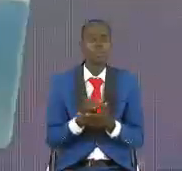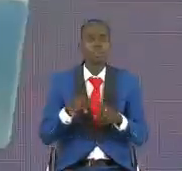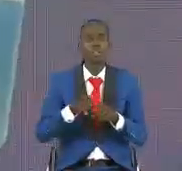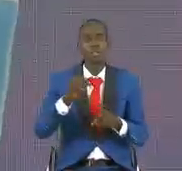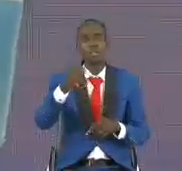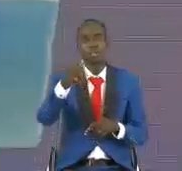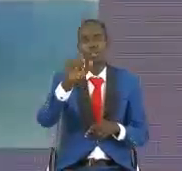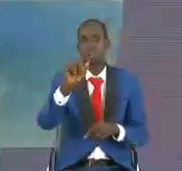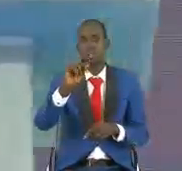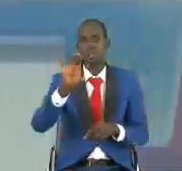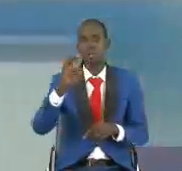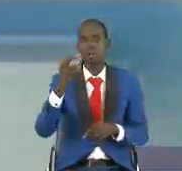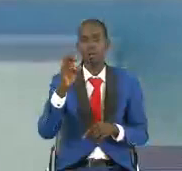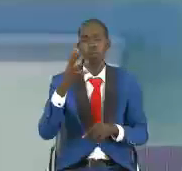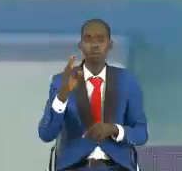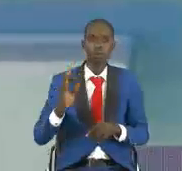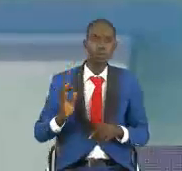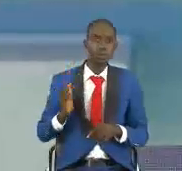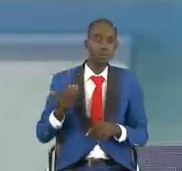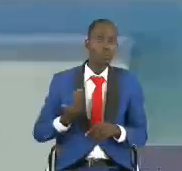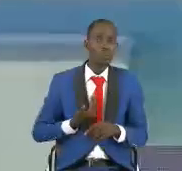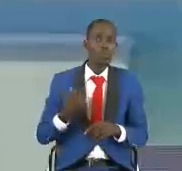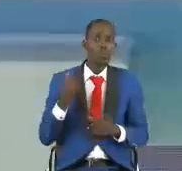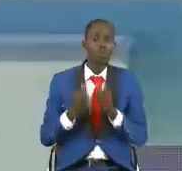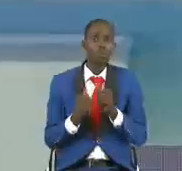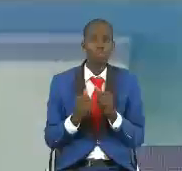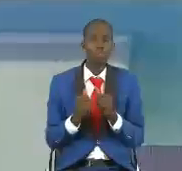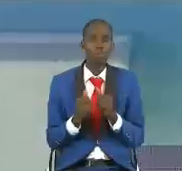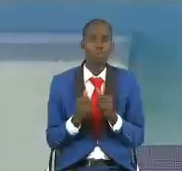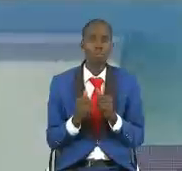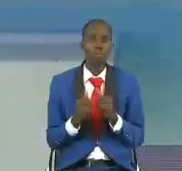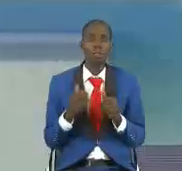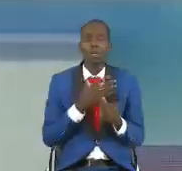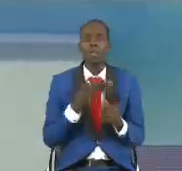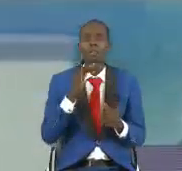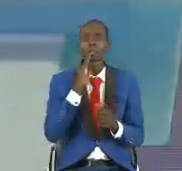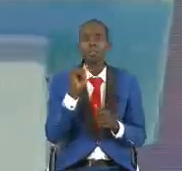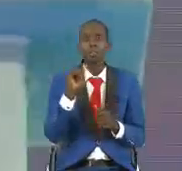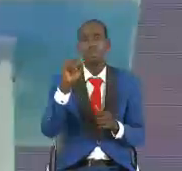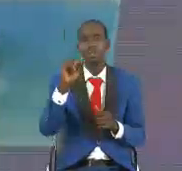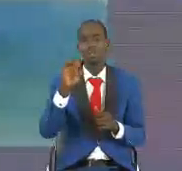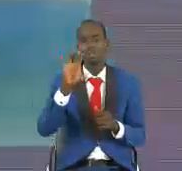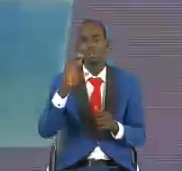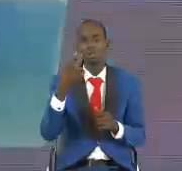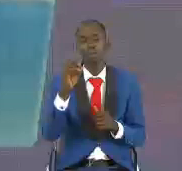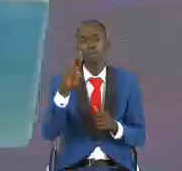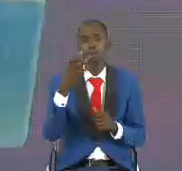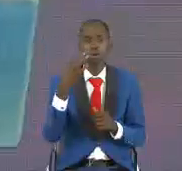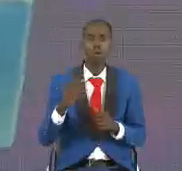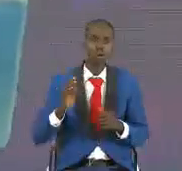Which hope we have. We have the hope, and it's an anchor of the soul, both sure